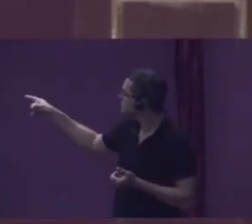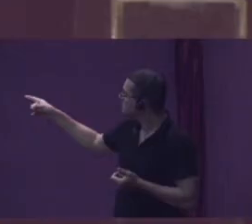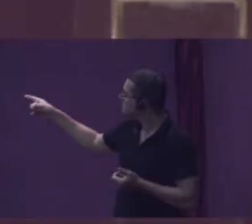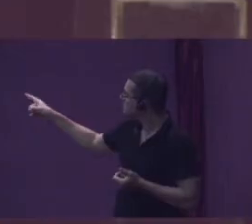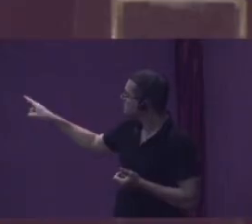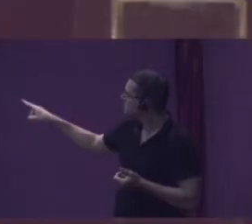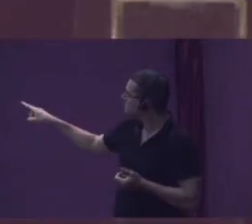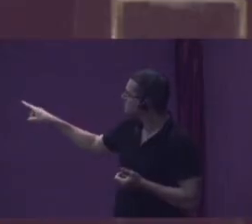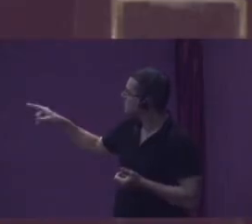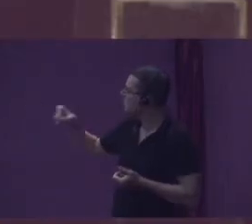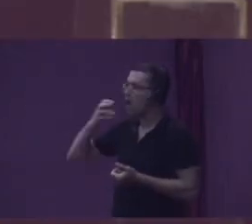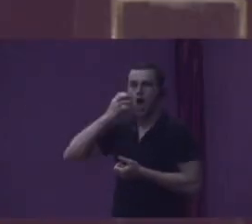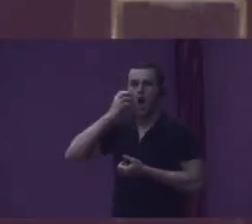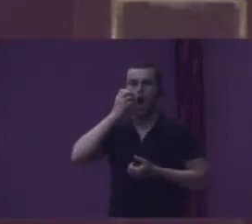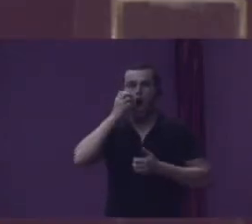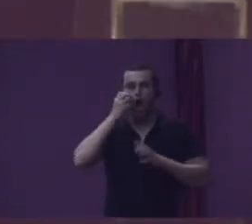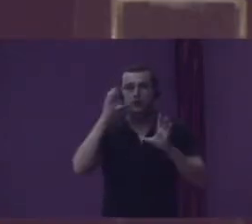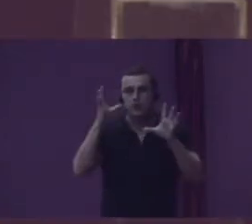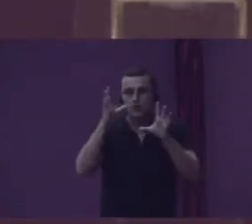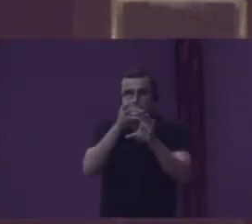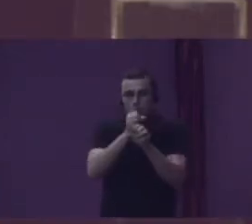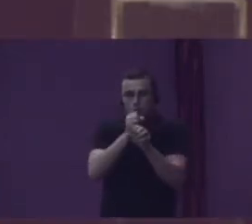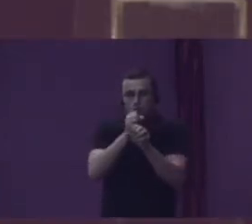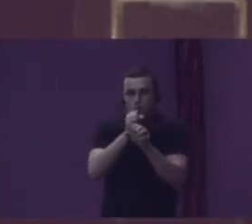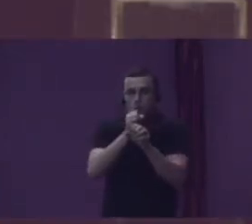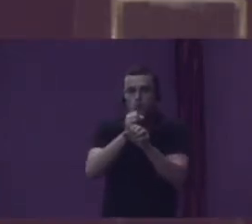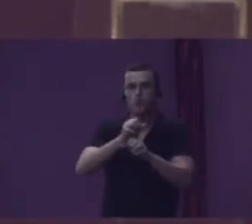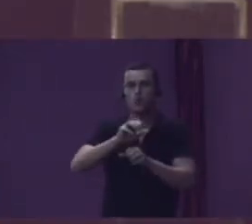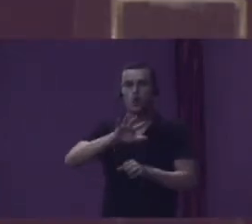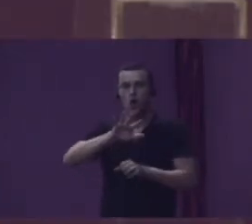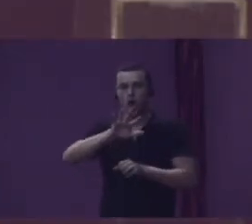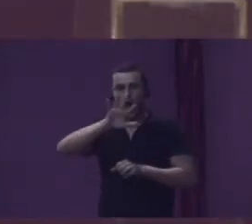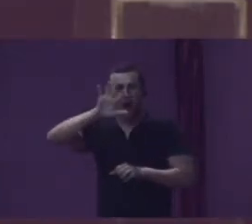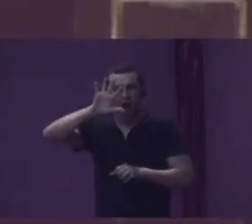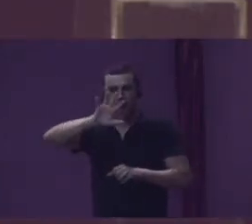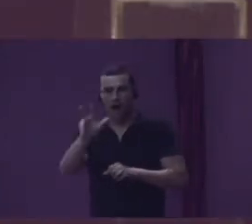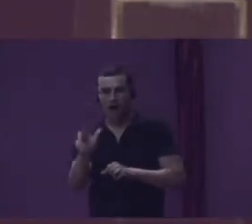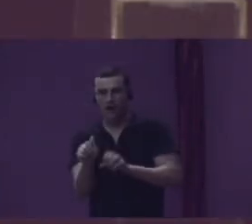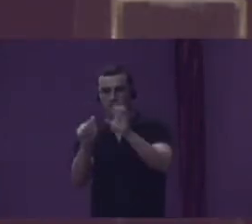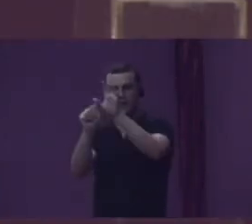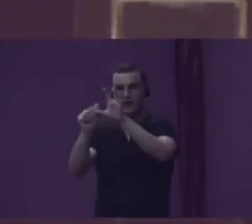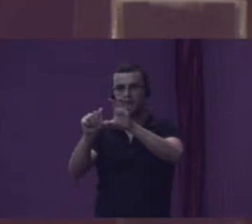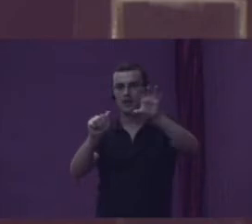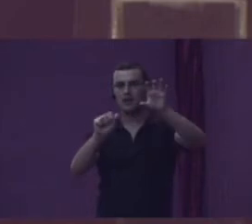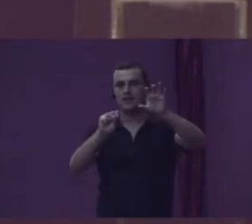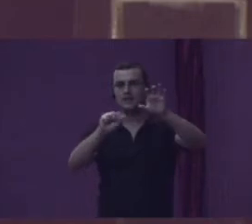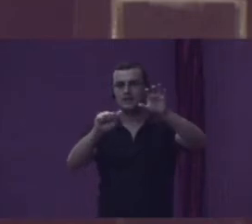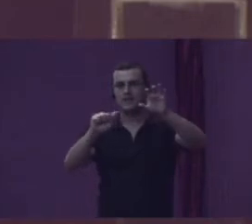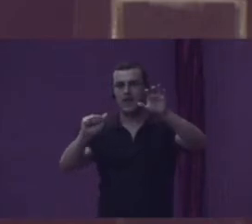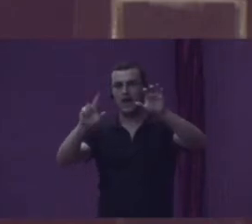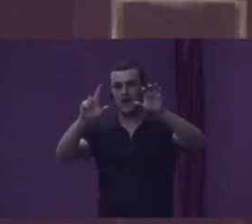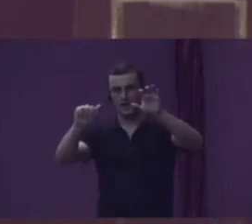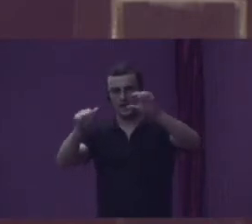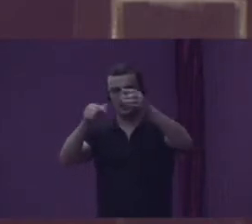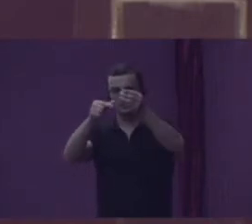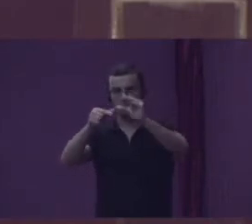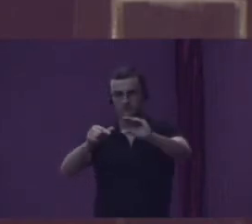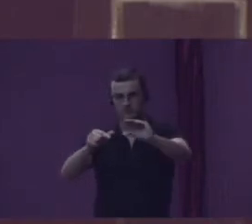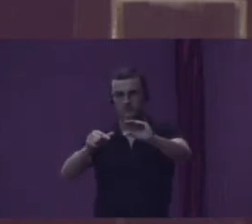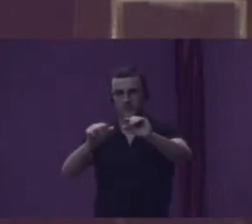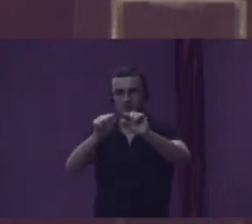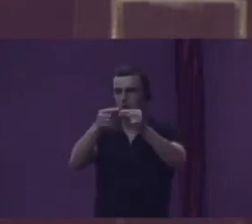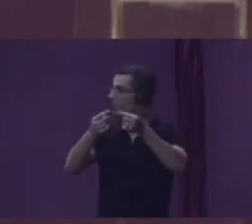goes across sub-Saharan Africa. My country is very small there, but it's dark purple as well, so it